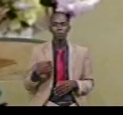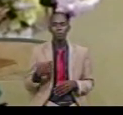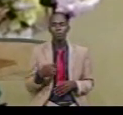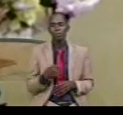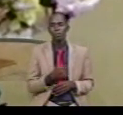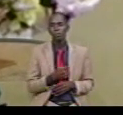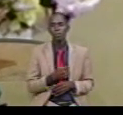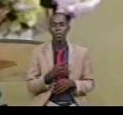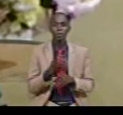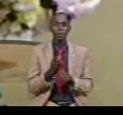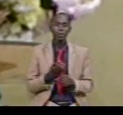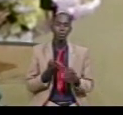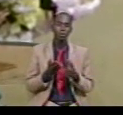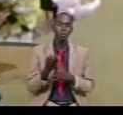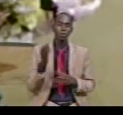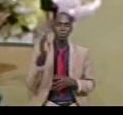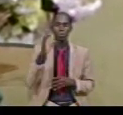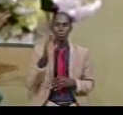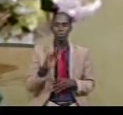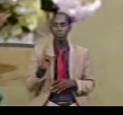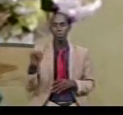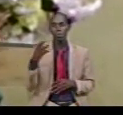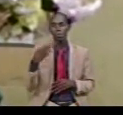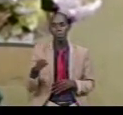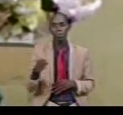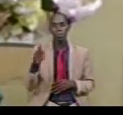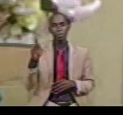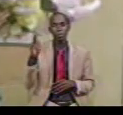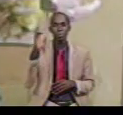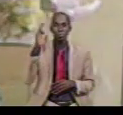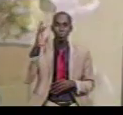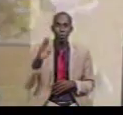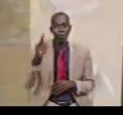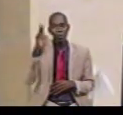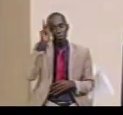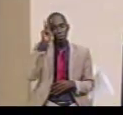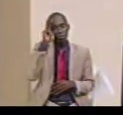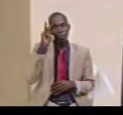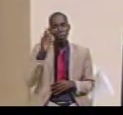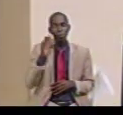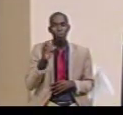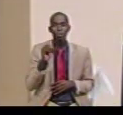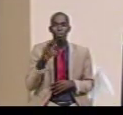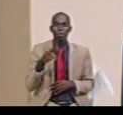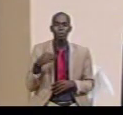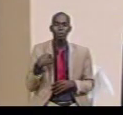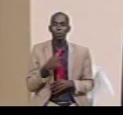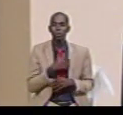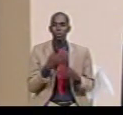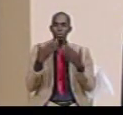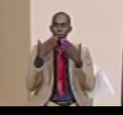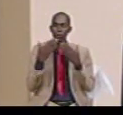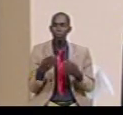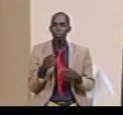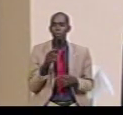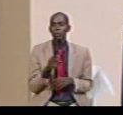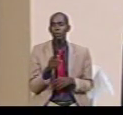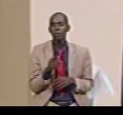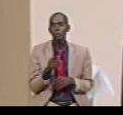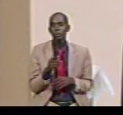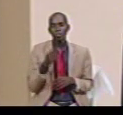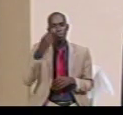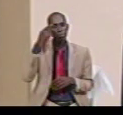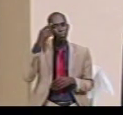servant, Pastor Dr. W. Kumuyi. Sir, without you gainsaying, the Lord has used